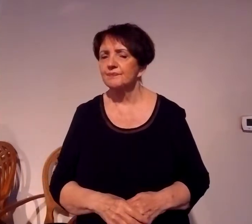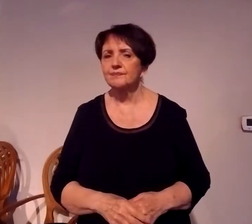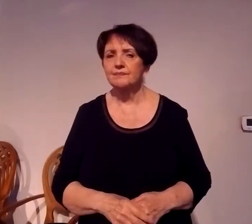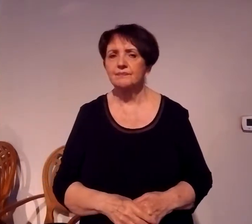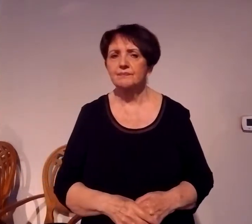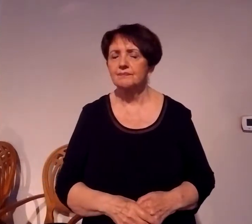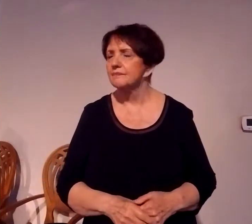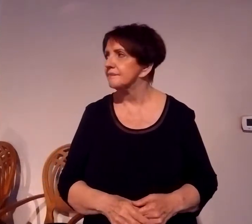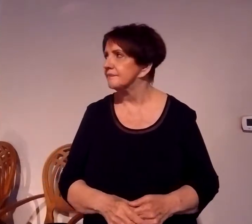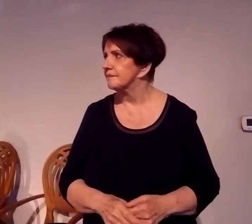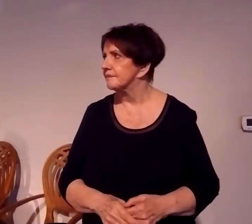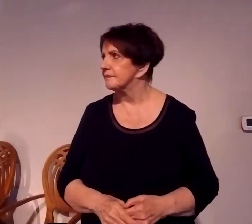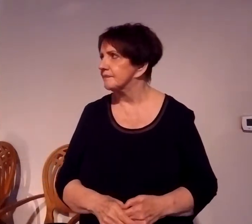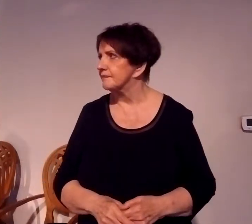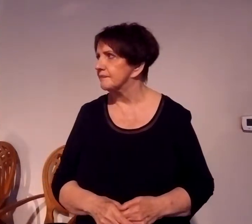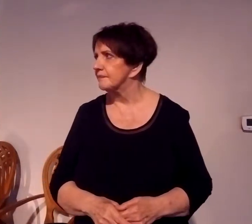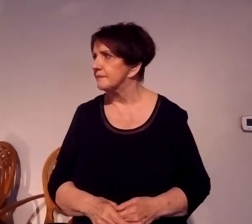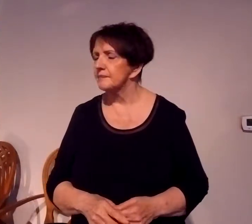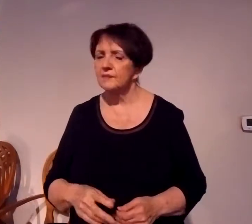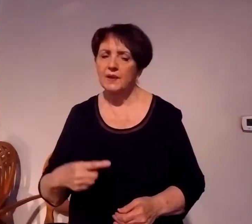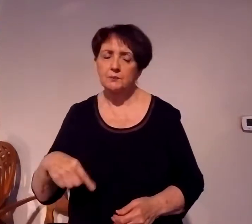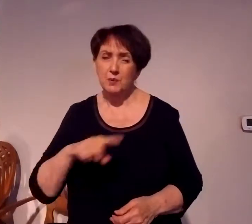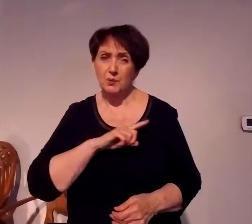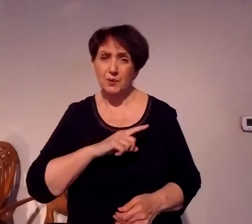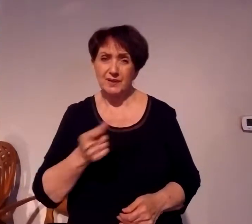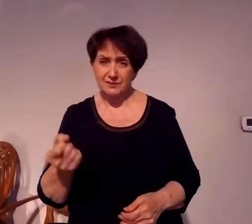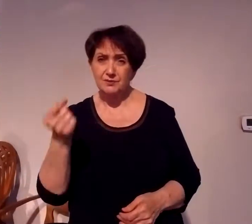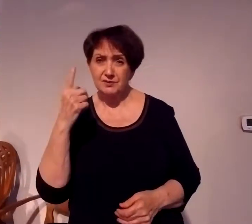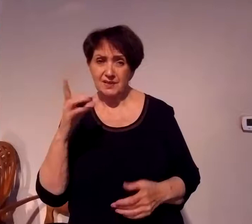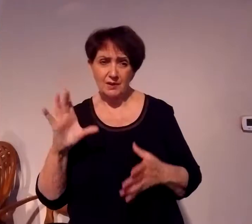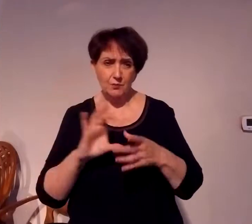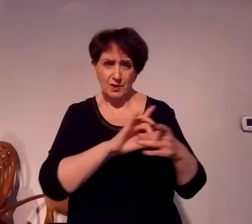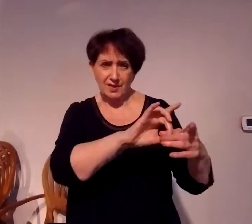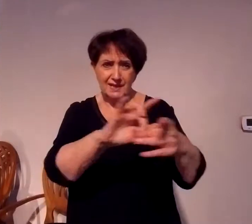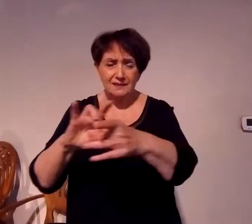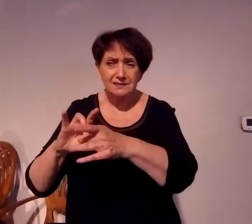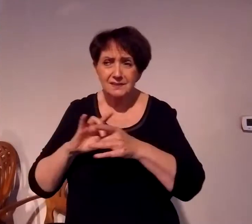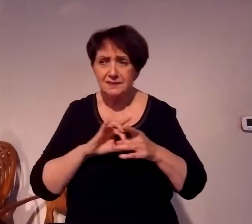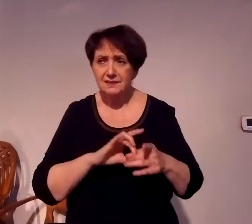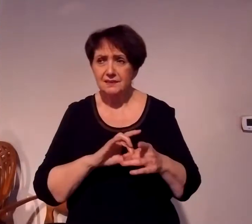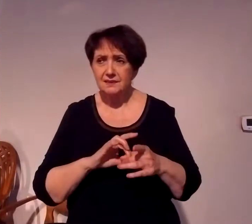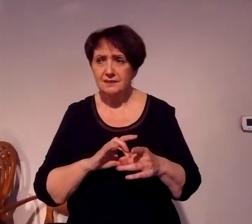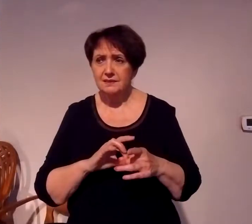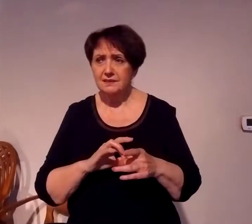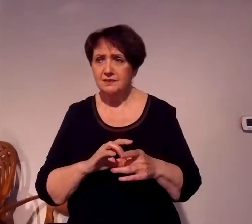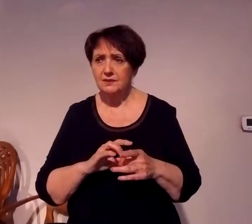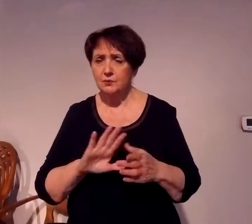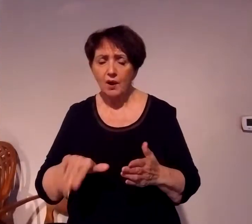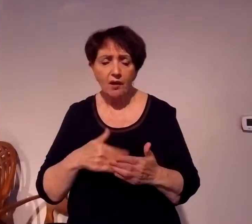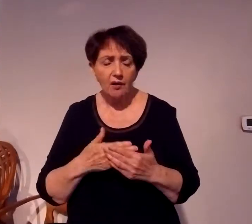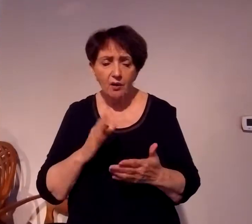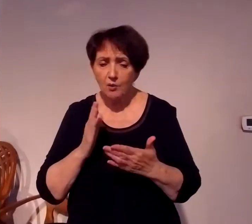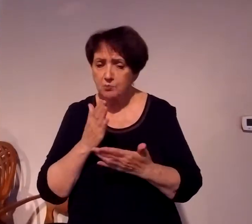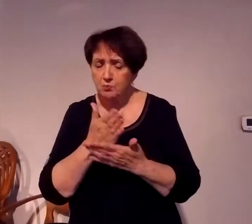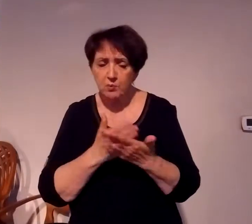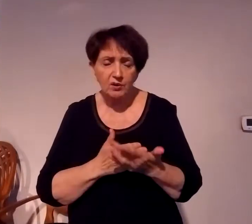But do you see that we understand that we're all connected? We're all part of the whole? Every person you look at,